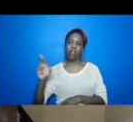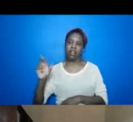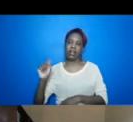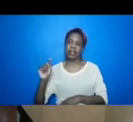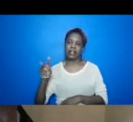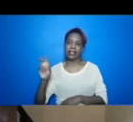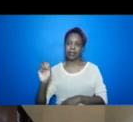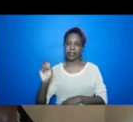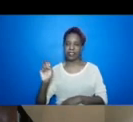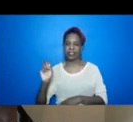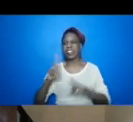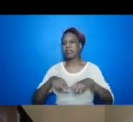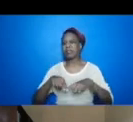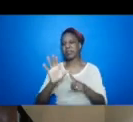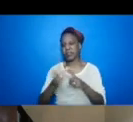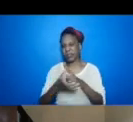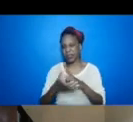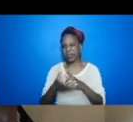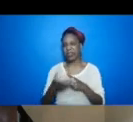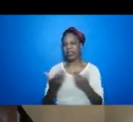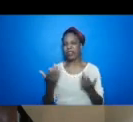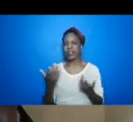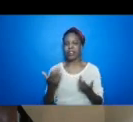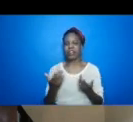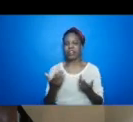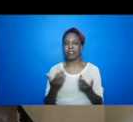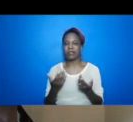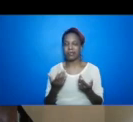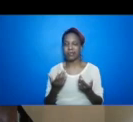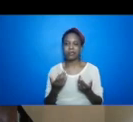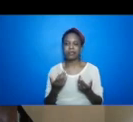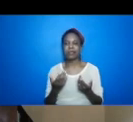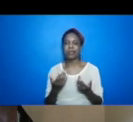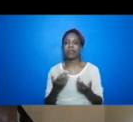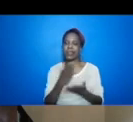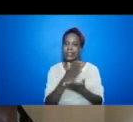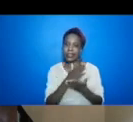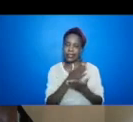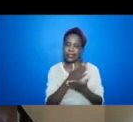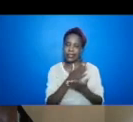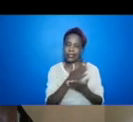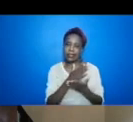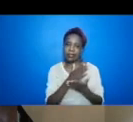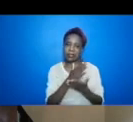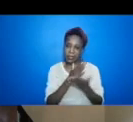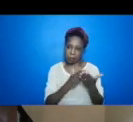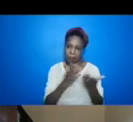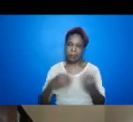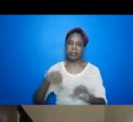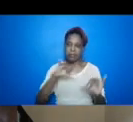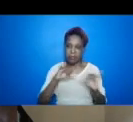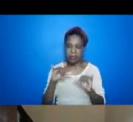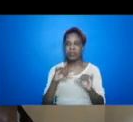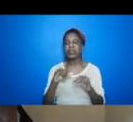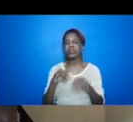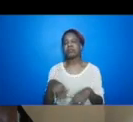has different ones. We sometimes have the same ones, but we also have some that are different and unique to our culture. But